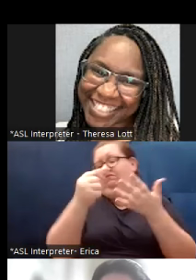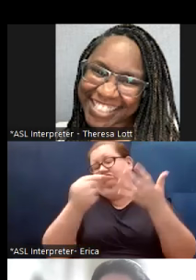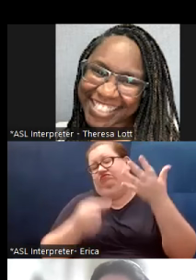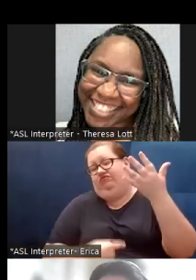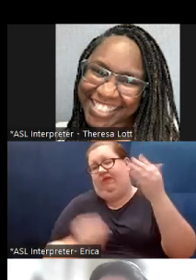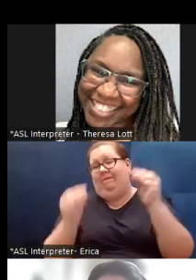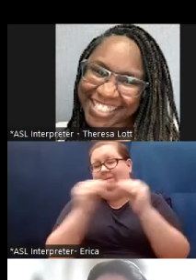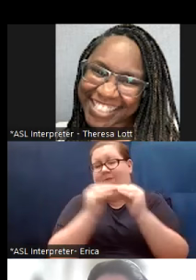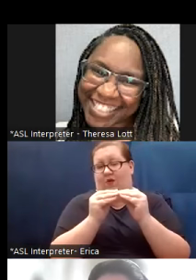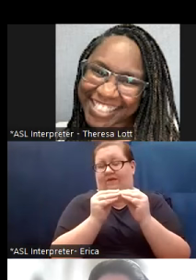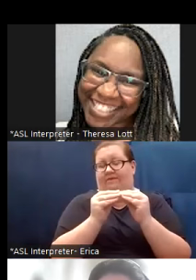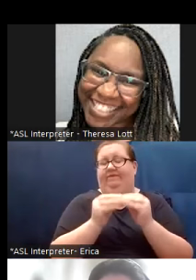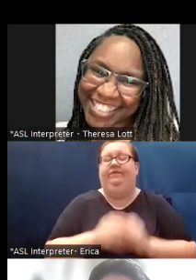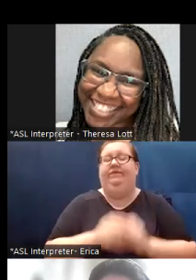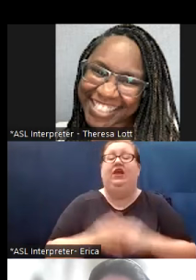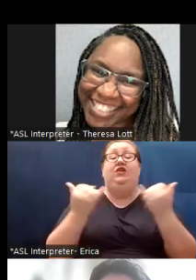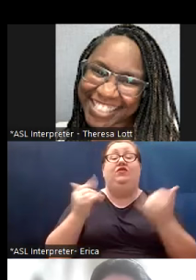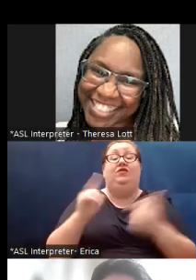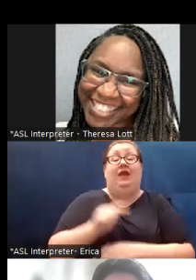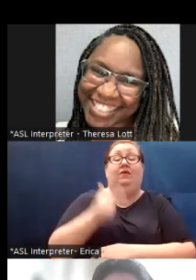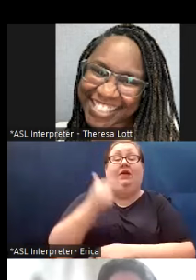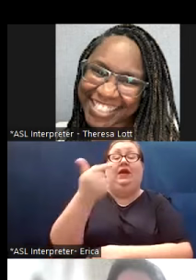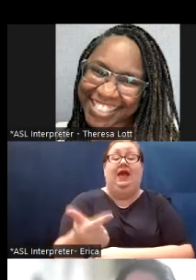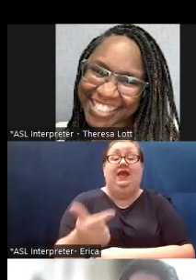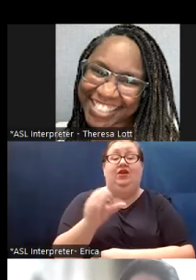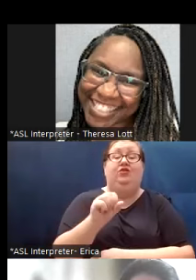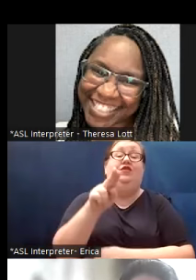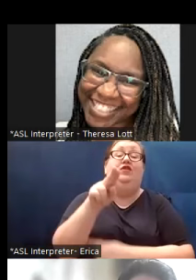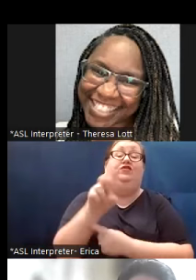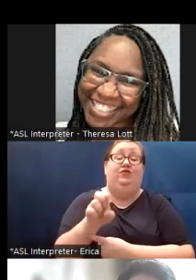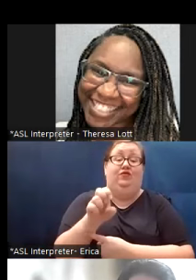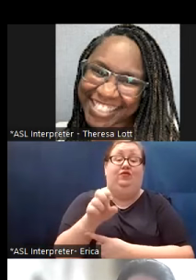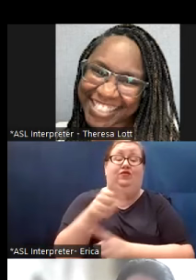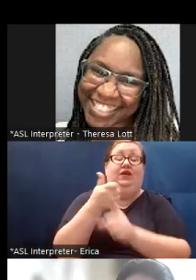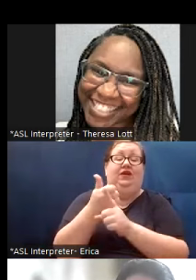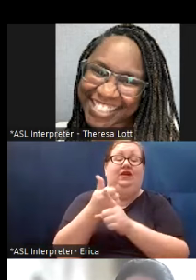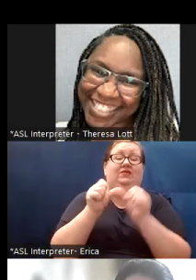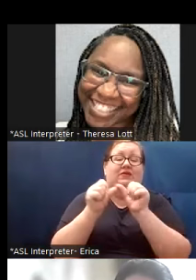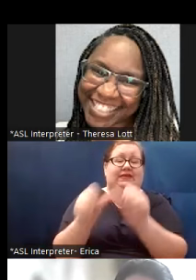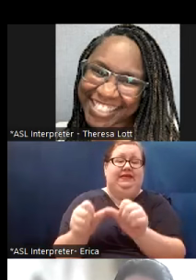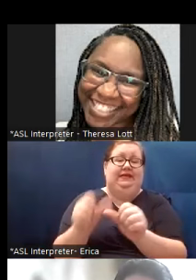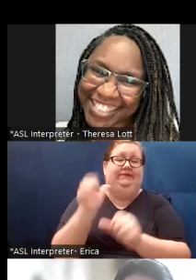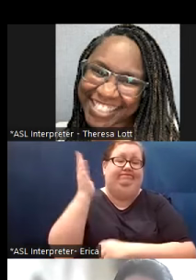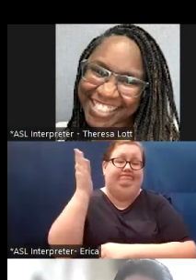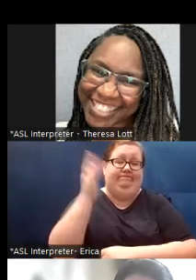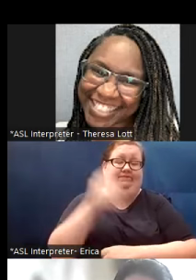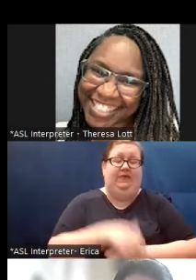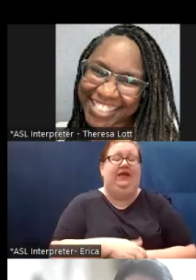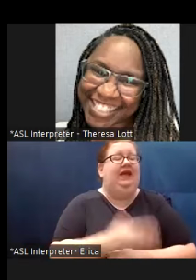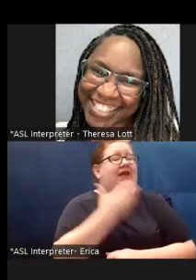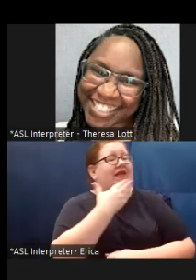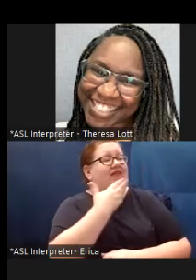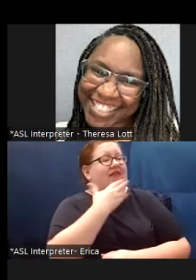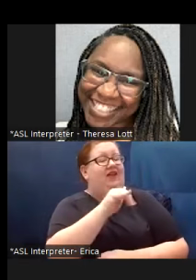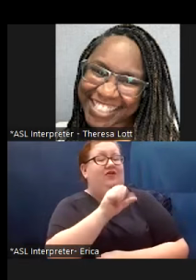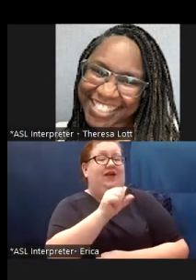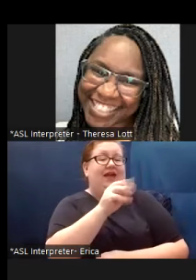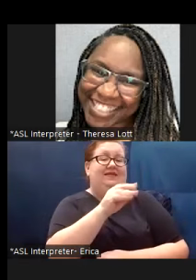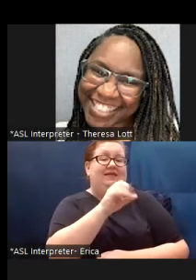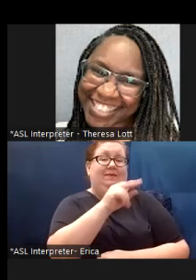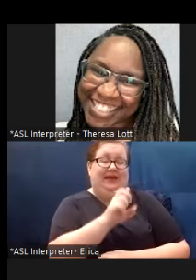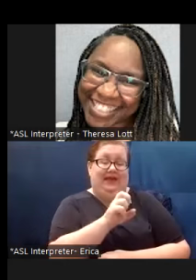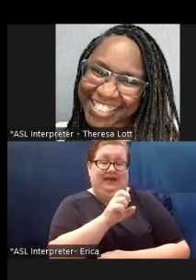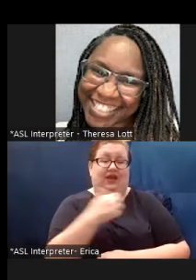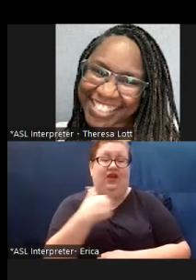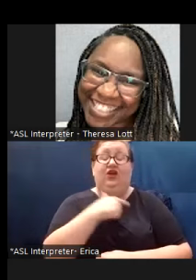And with that, I'd like to hand it over to Sue, who will continue this presentation. Thank you, Yasmin. So we've